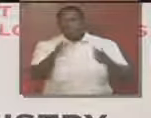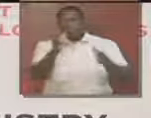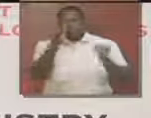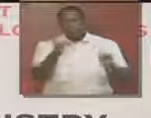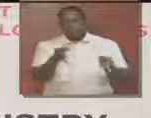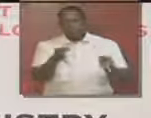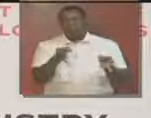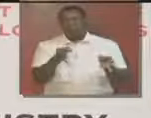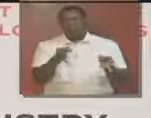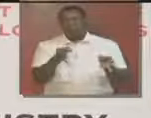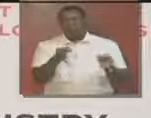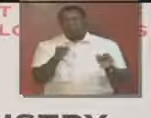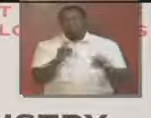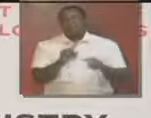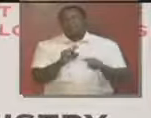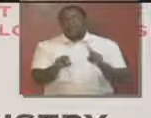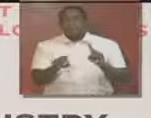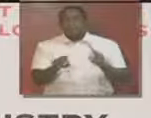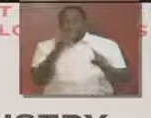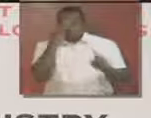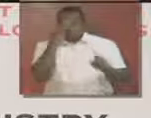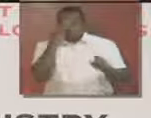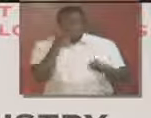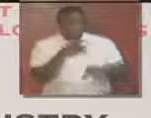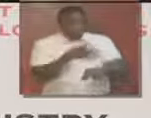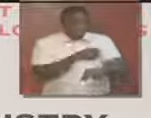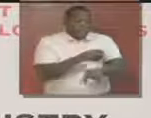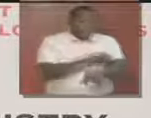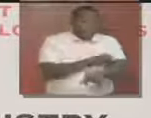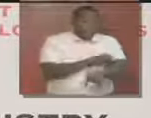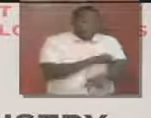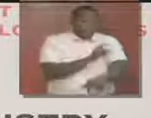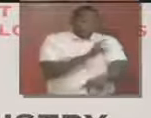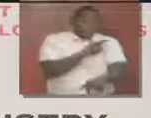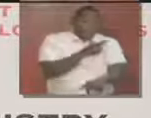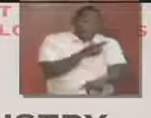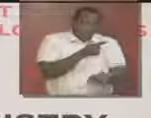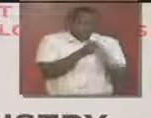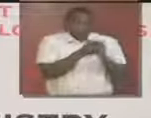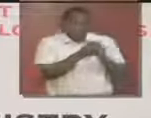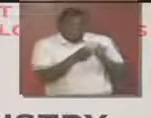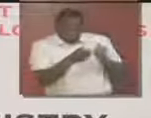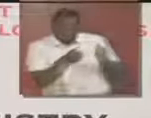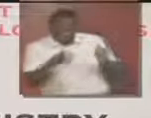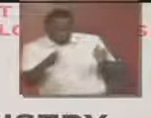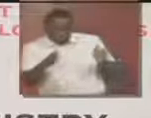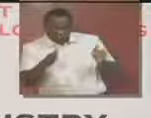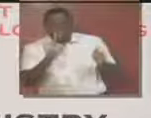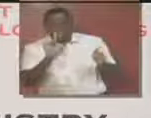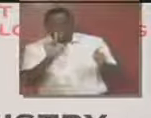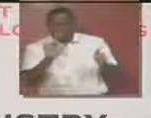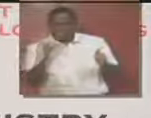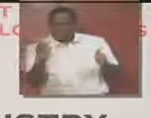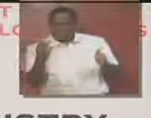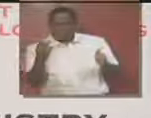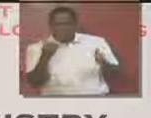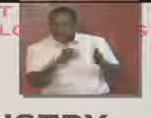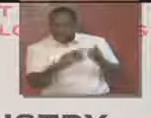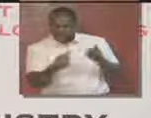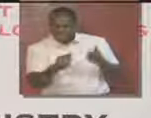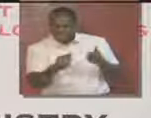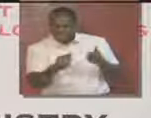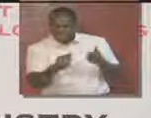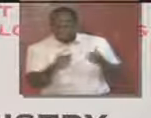time frame to elapse between one vaccine and the next is between 8 and 12 weeks, that will vary from individual to